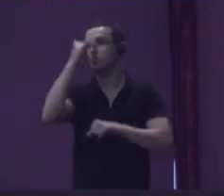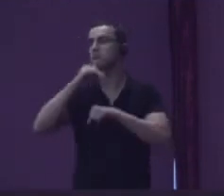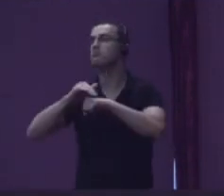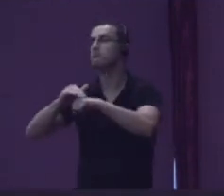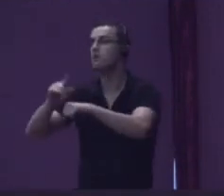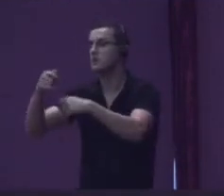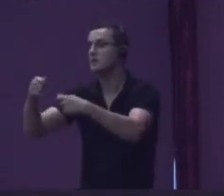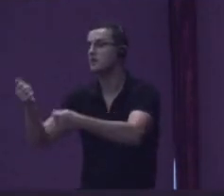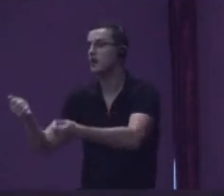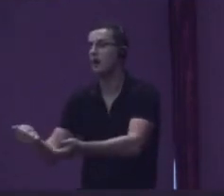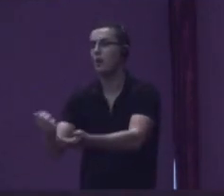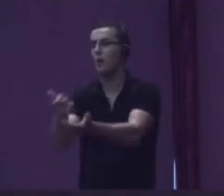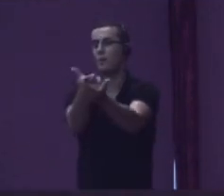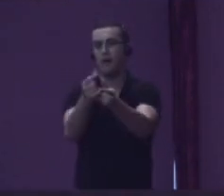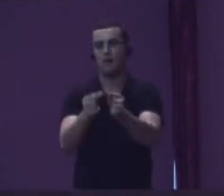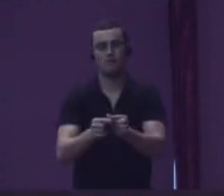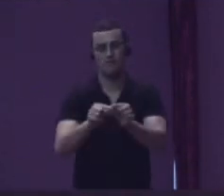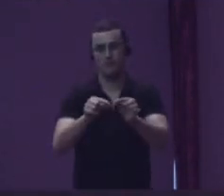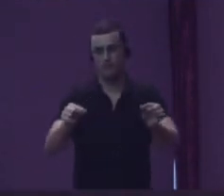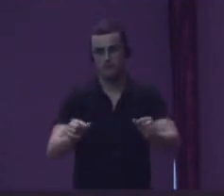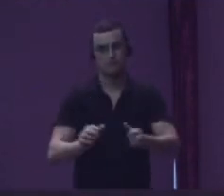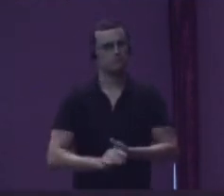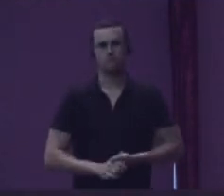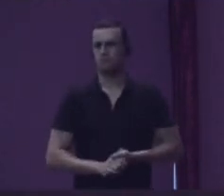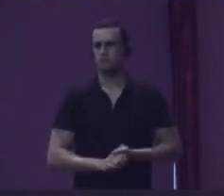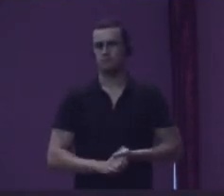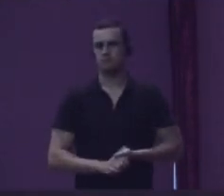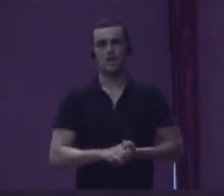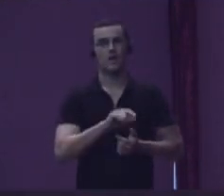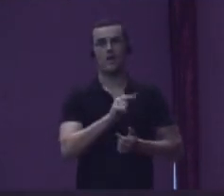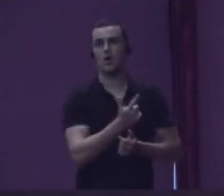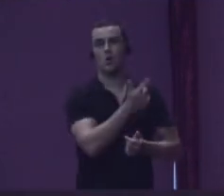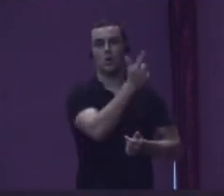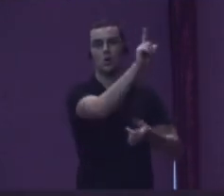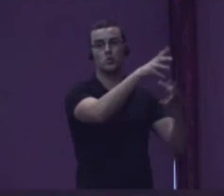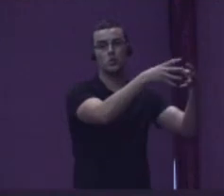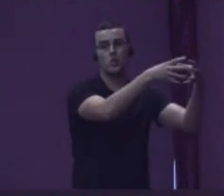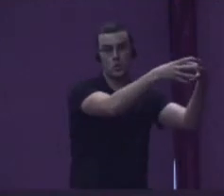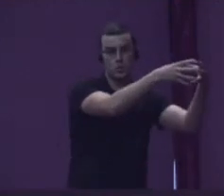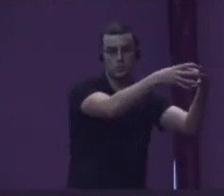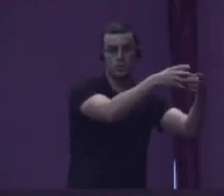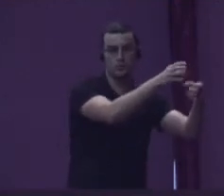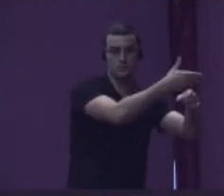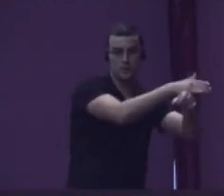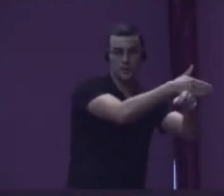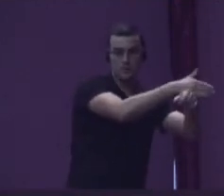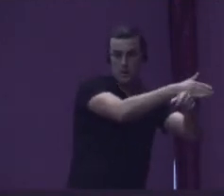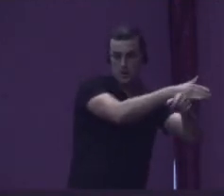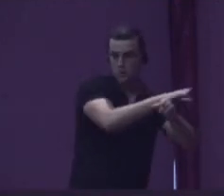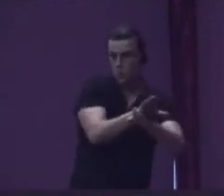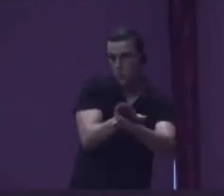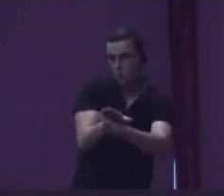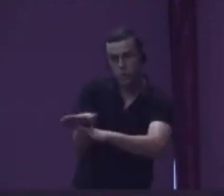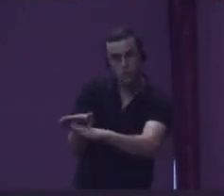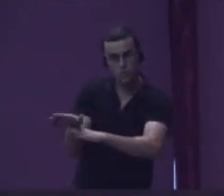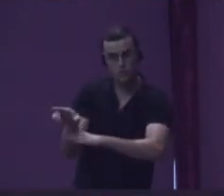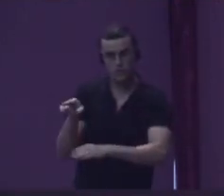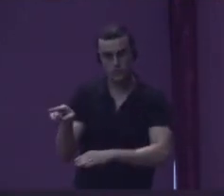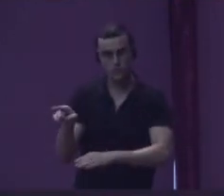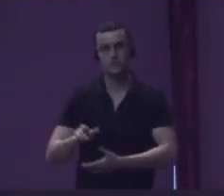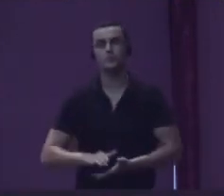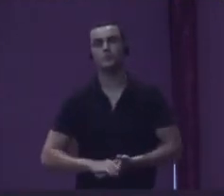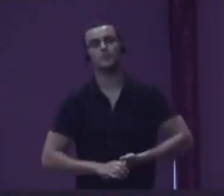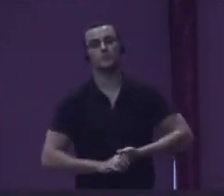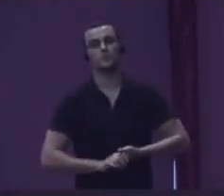other organizations shows, that they've given them the tape in their